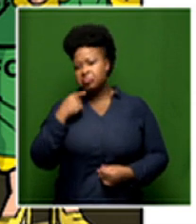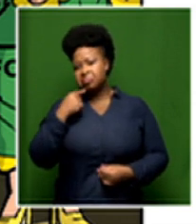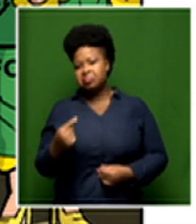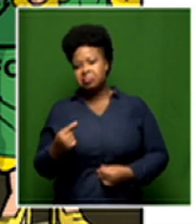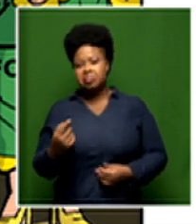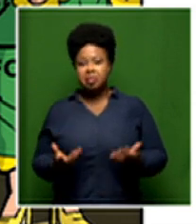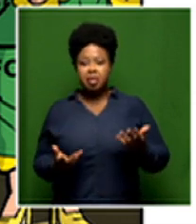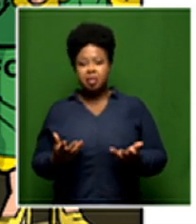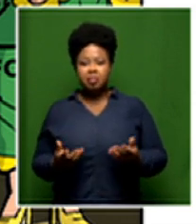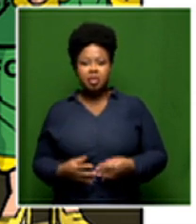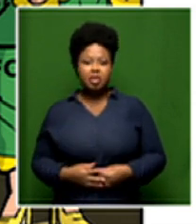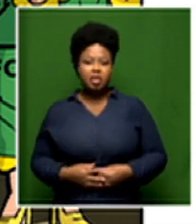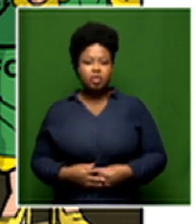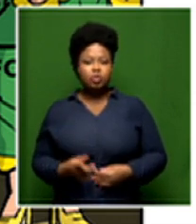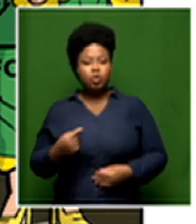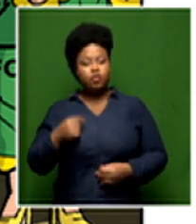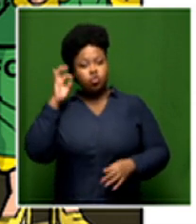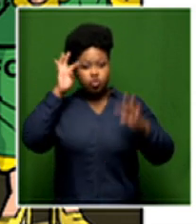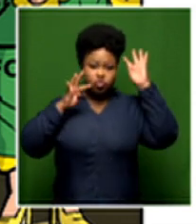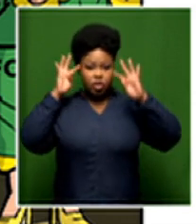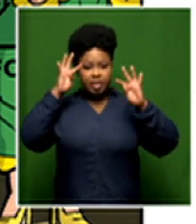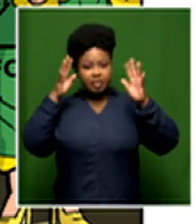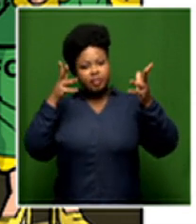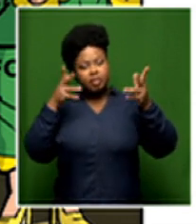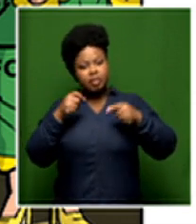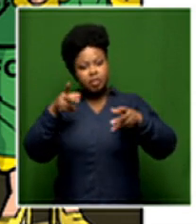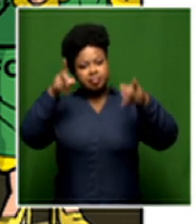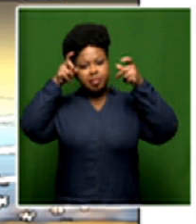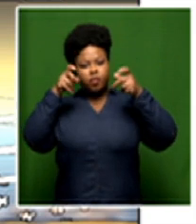say you draw your creativity from in the main?